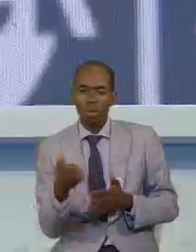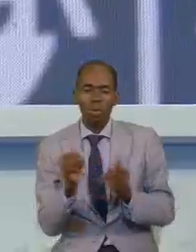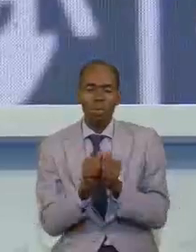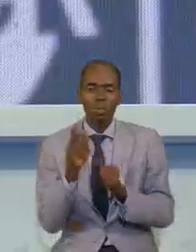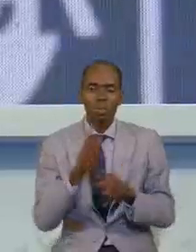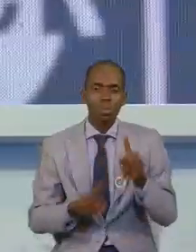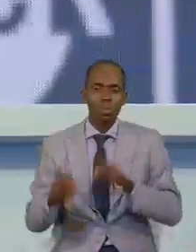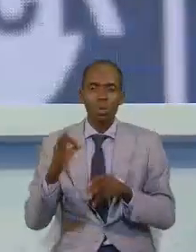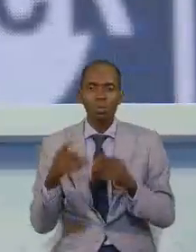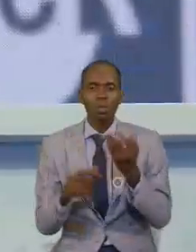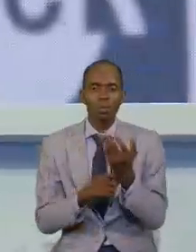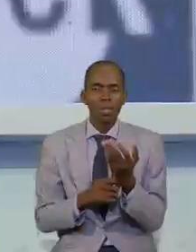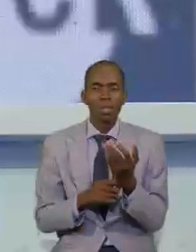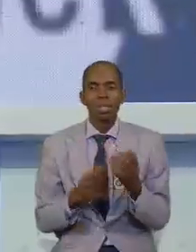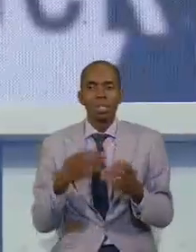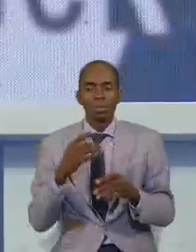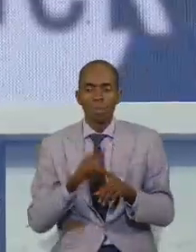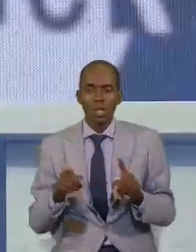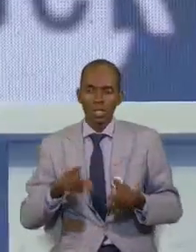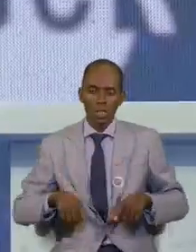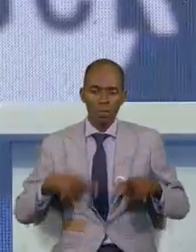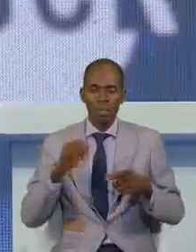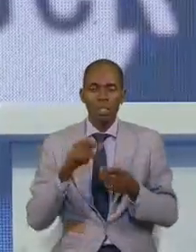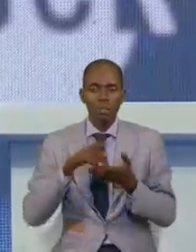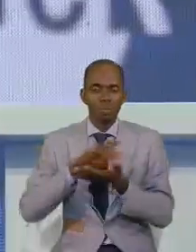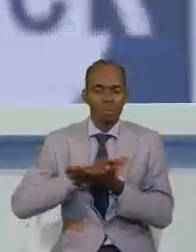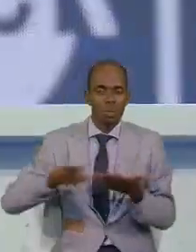pure life, a peaceful life.